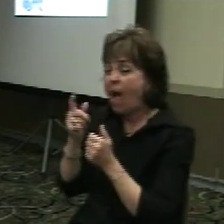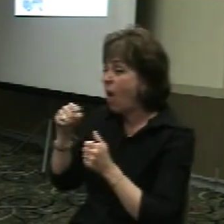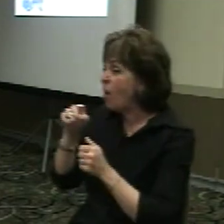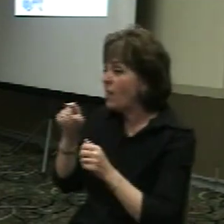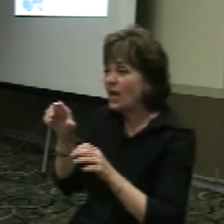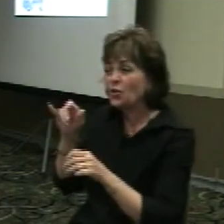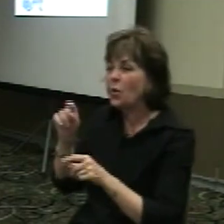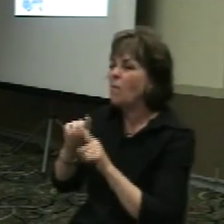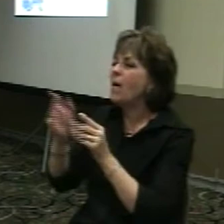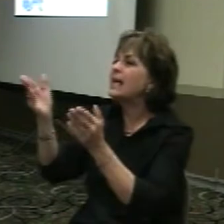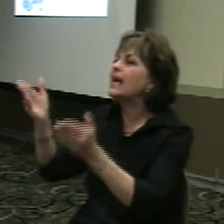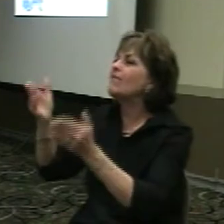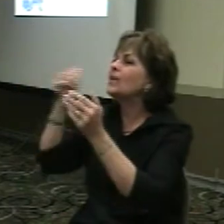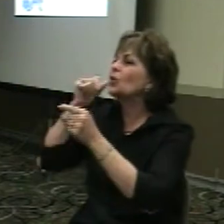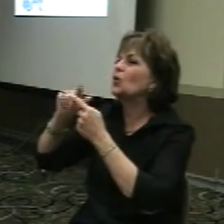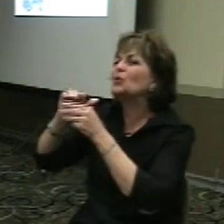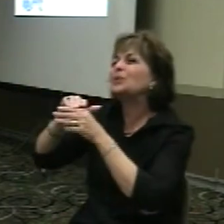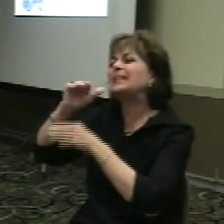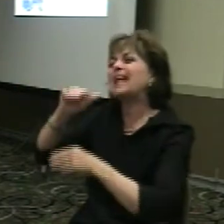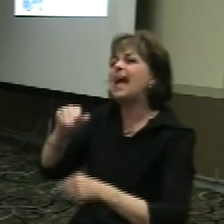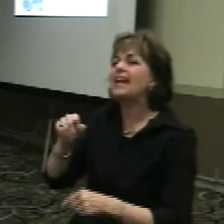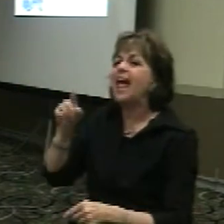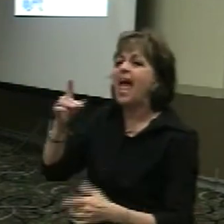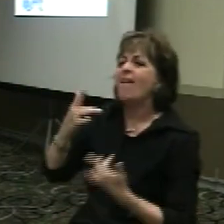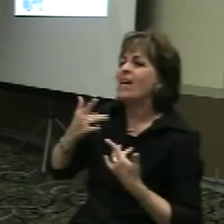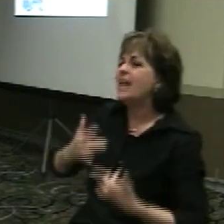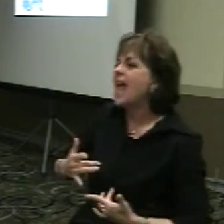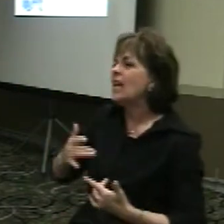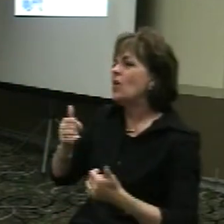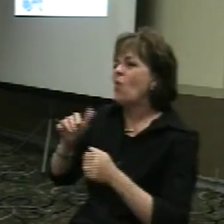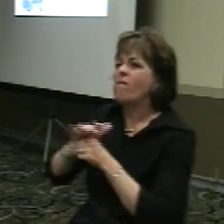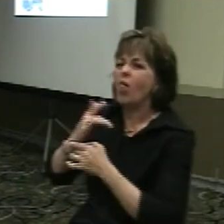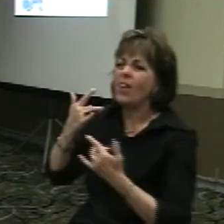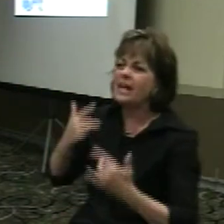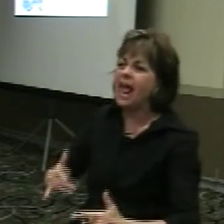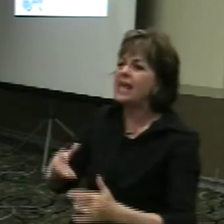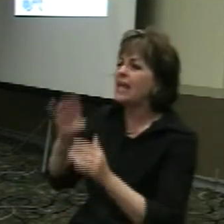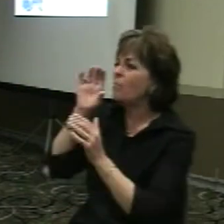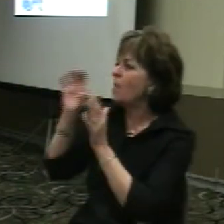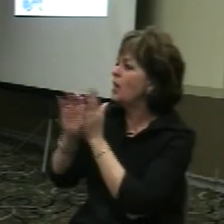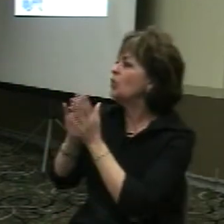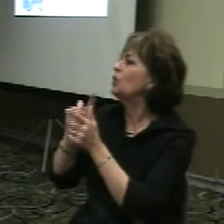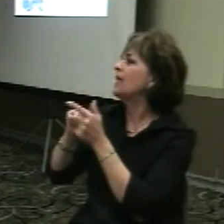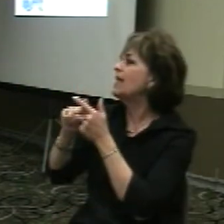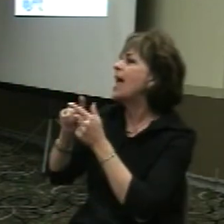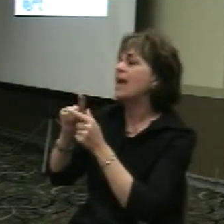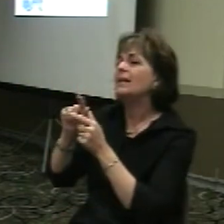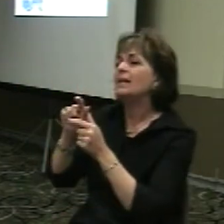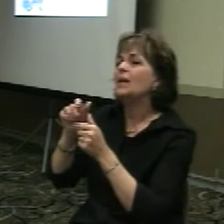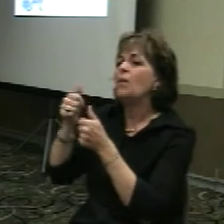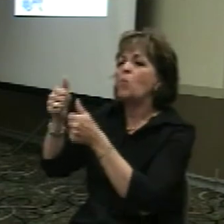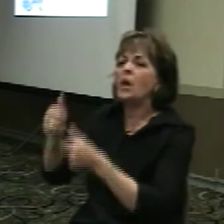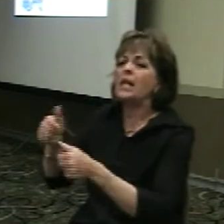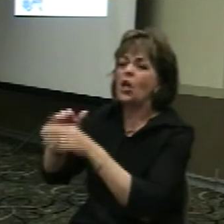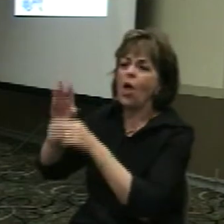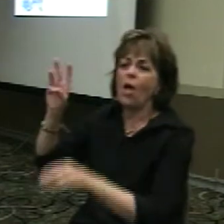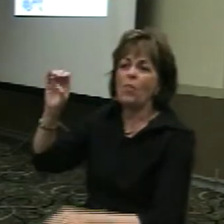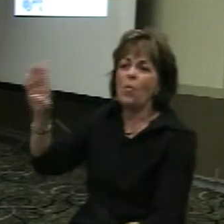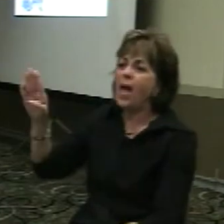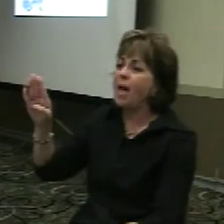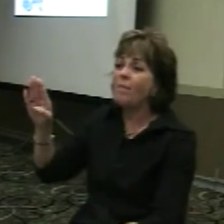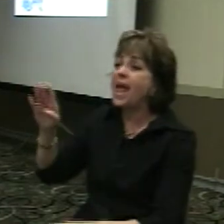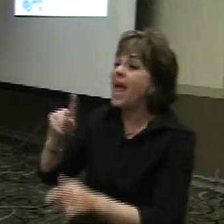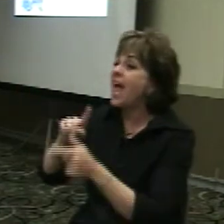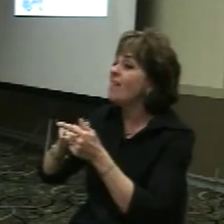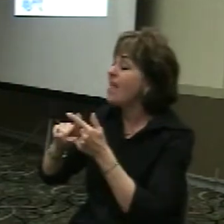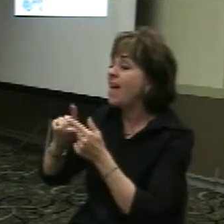guys do this, but convince these girls to send half-naked pictures or full-naked pictures and then putting those on the web. And the big problem is you can't get